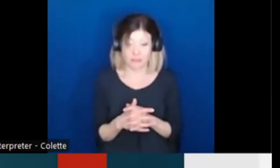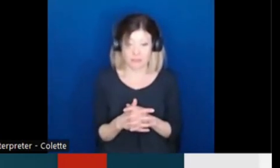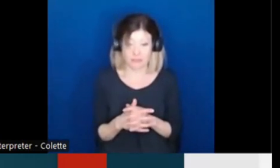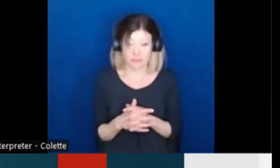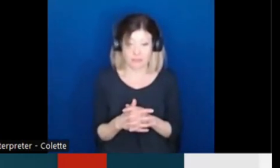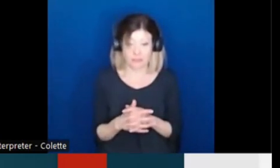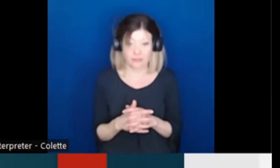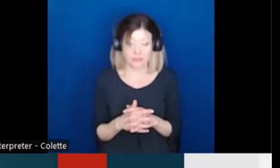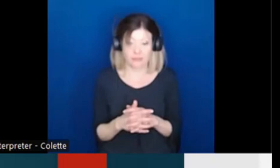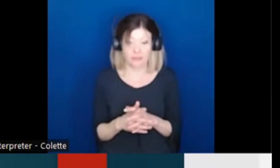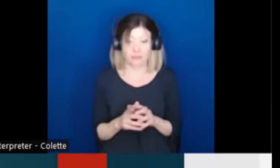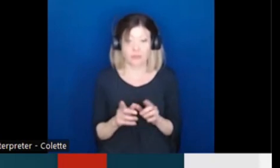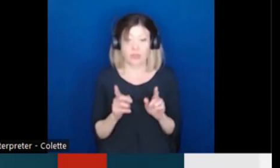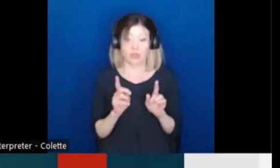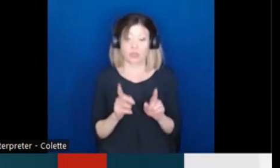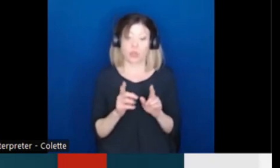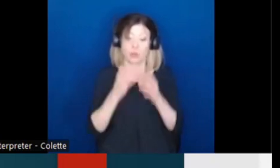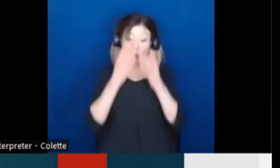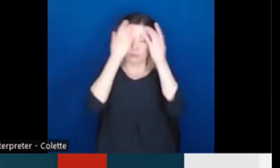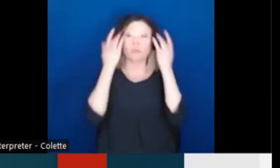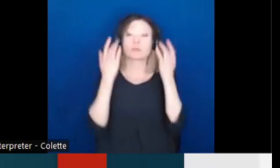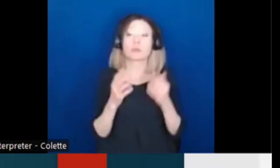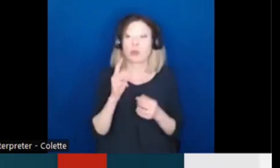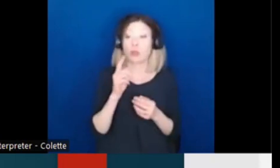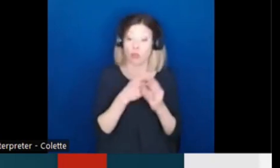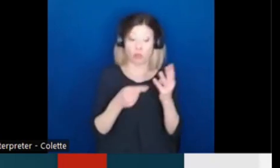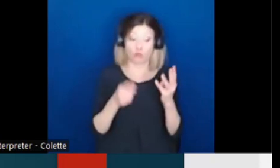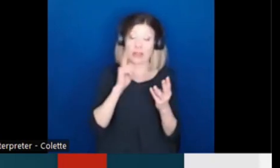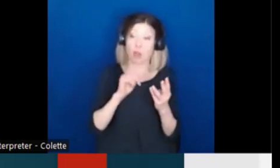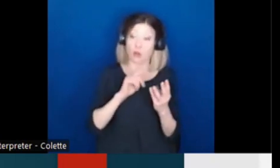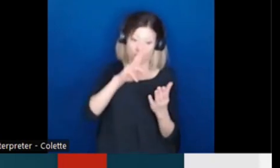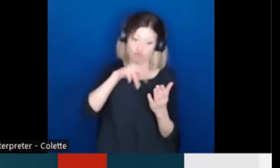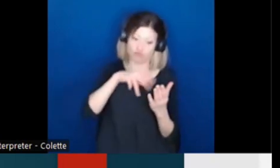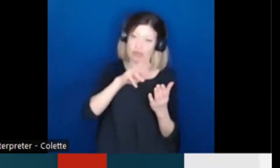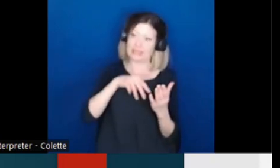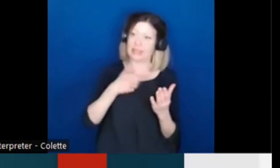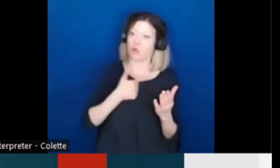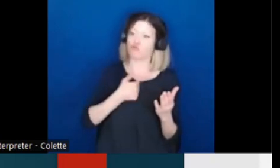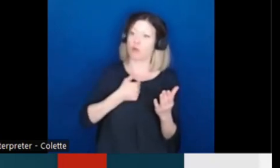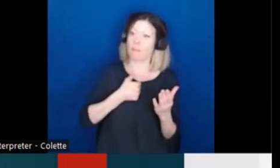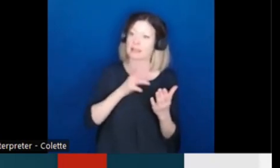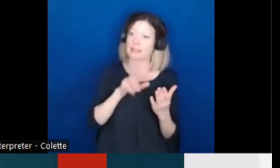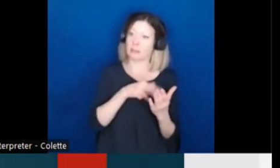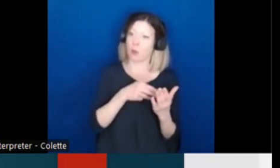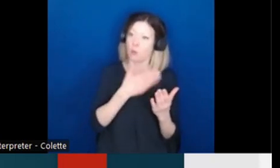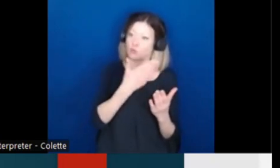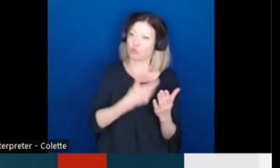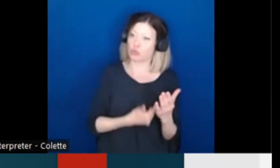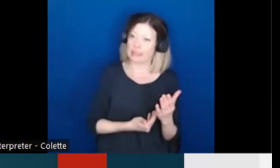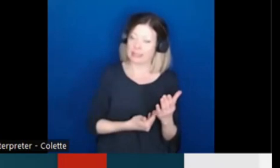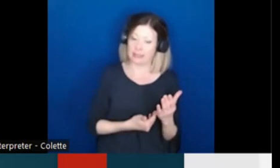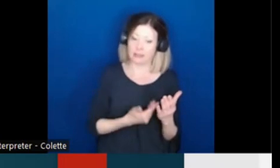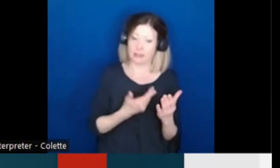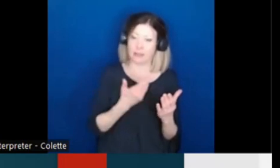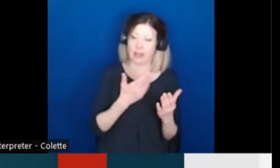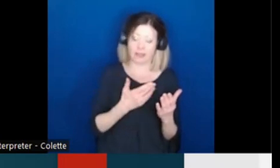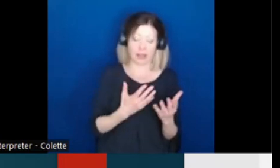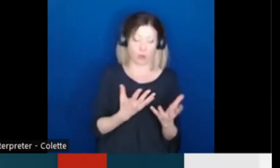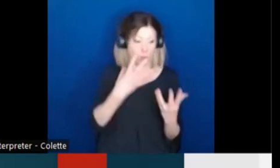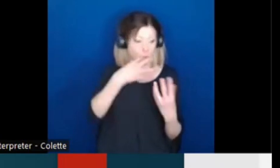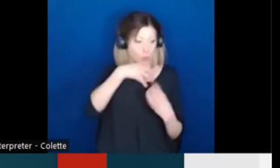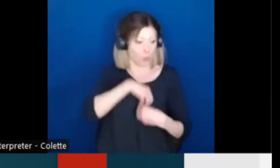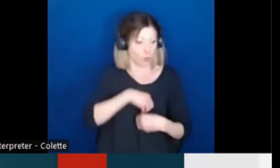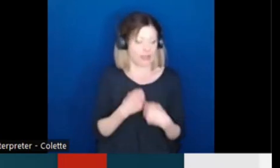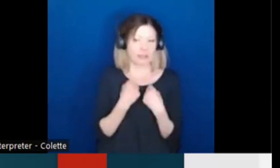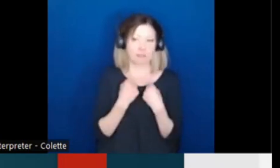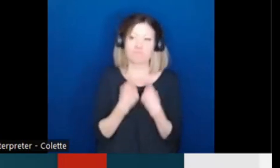the Romantic poets and immersing themselves in all this kind of passion and so on. Just want to